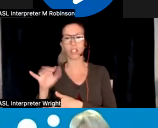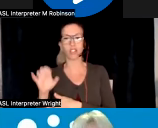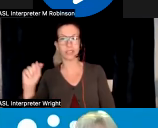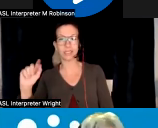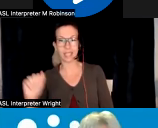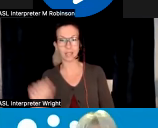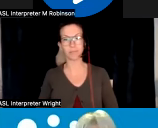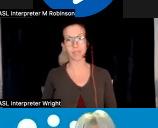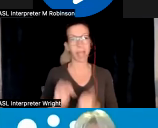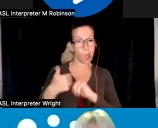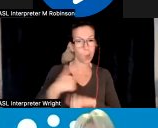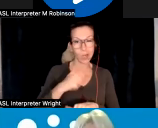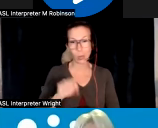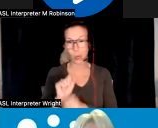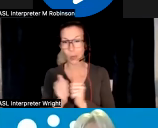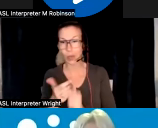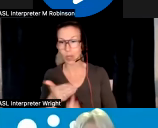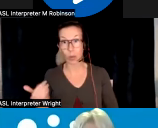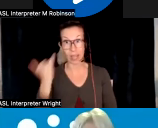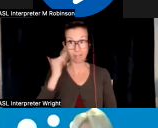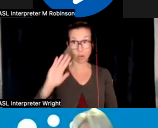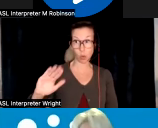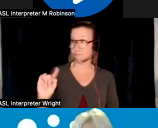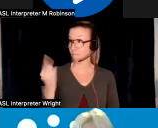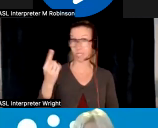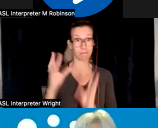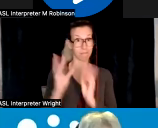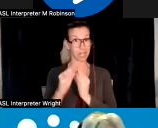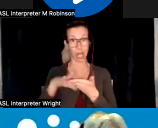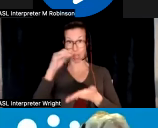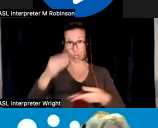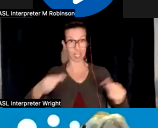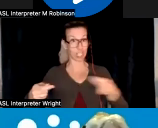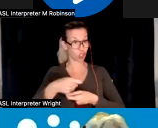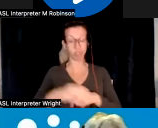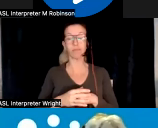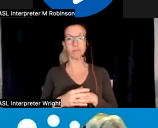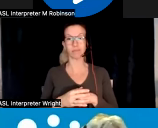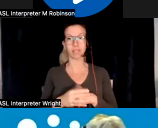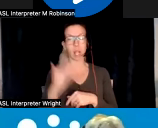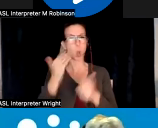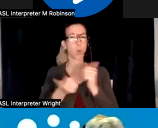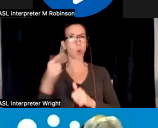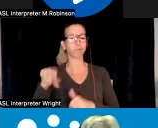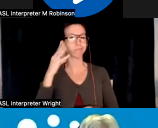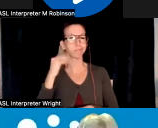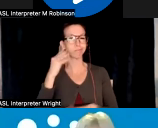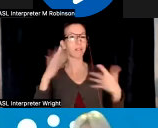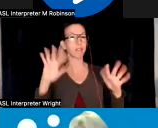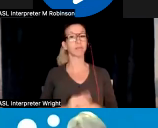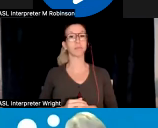you. So please take a moment if this is your first learning exchange. I know for many of you it is not. So what are we going to talk about